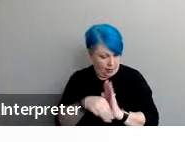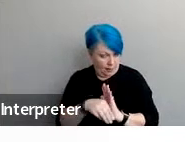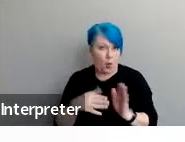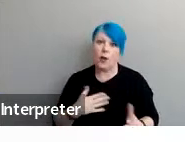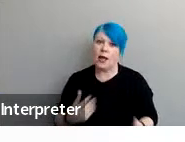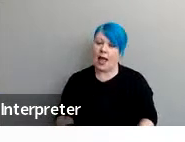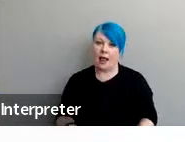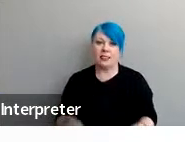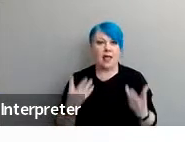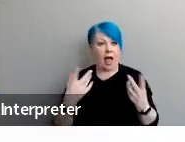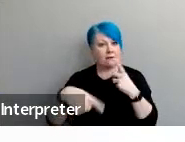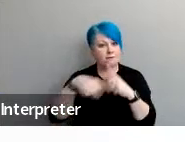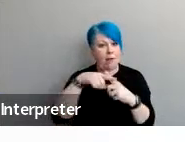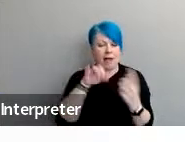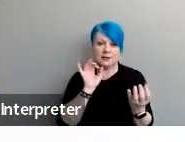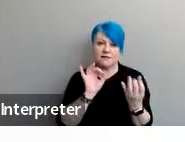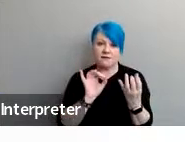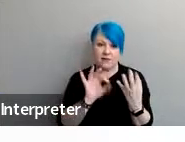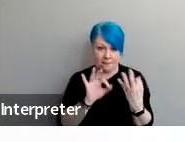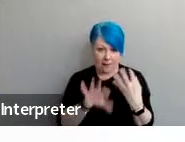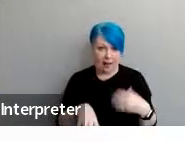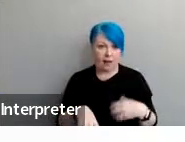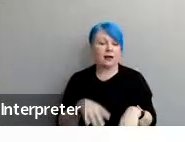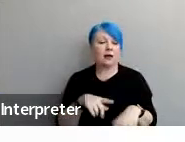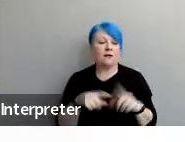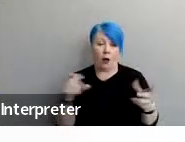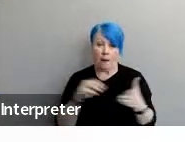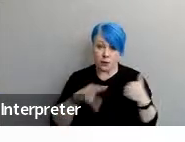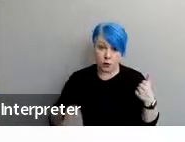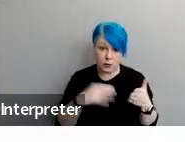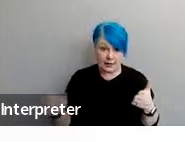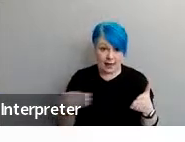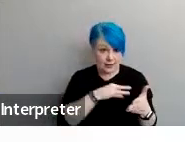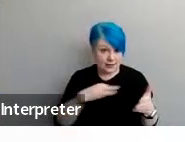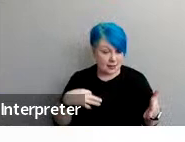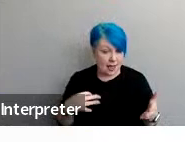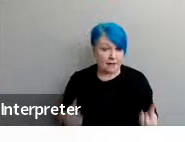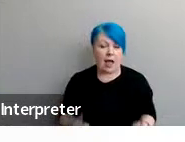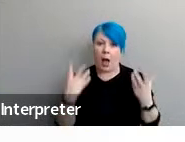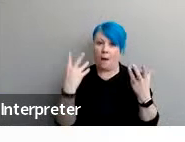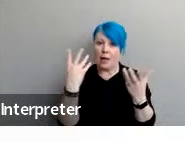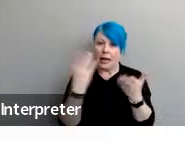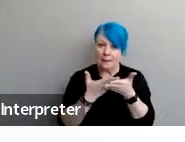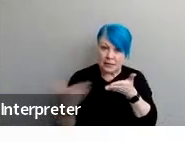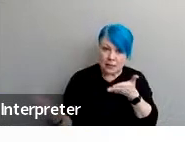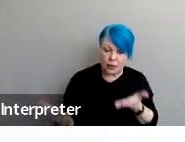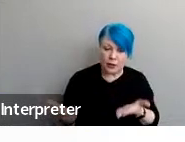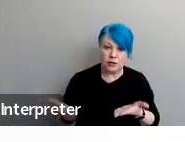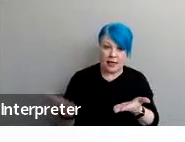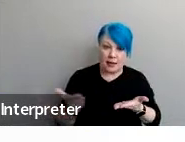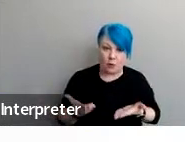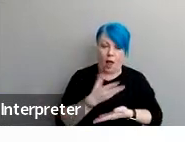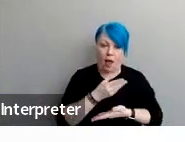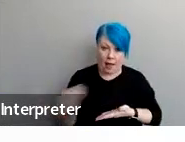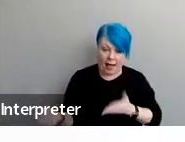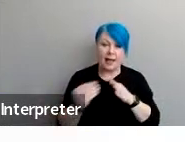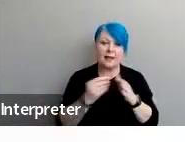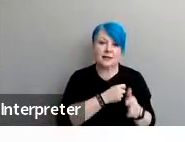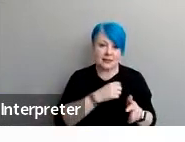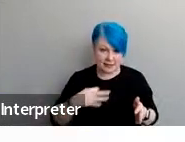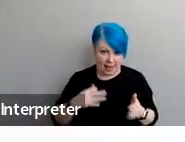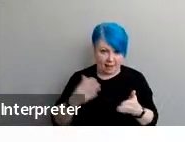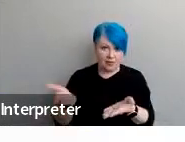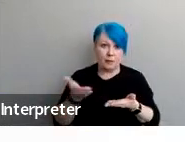students and staff with the amount of materials and the activities that they had with Summer Journey. So we would really like to partner with them